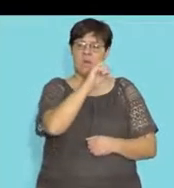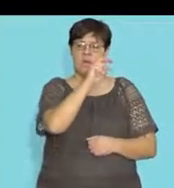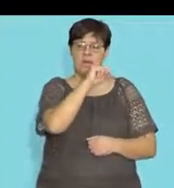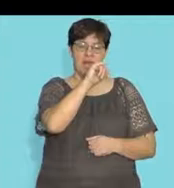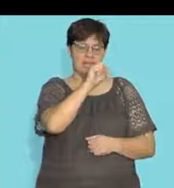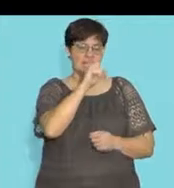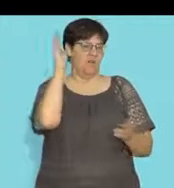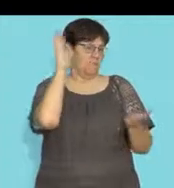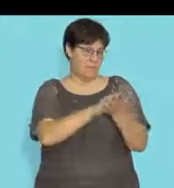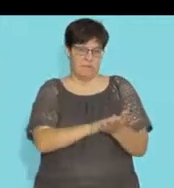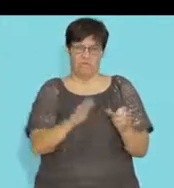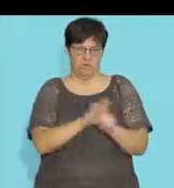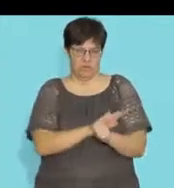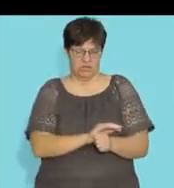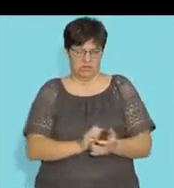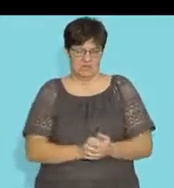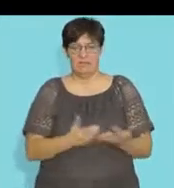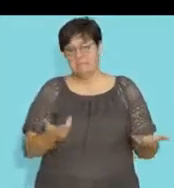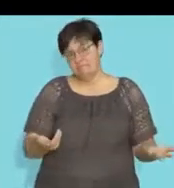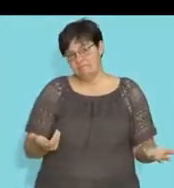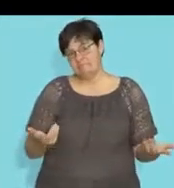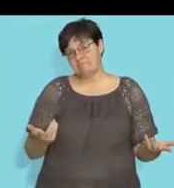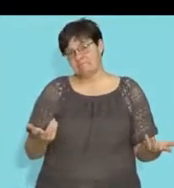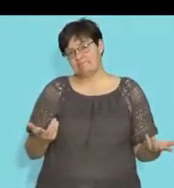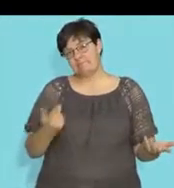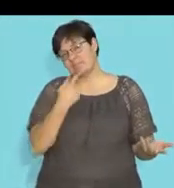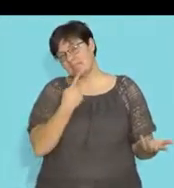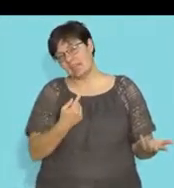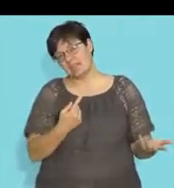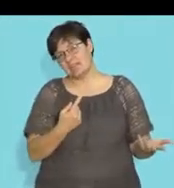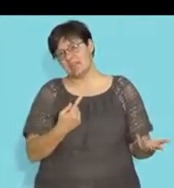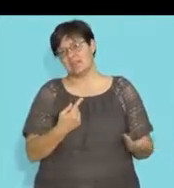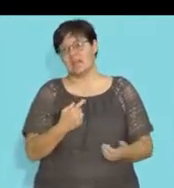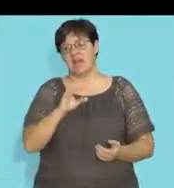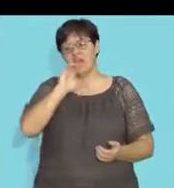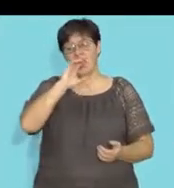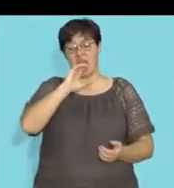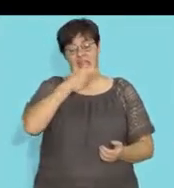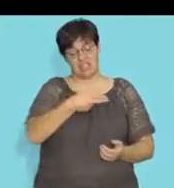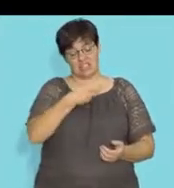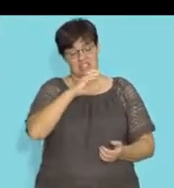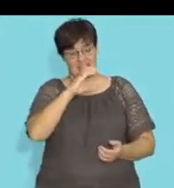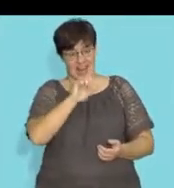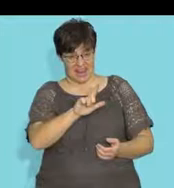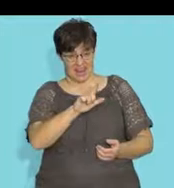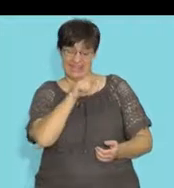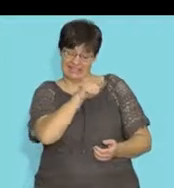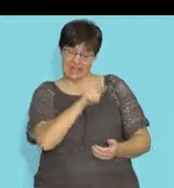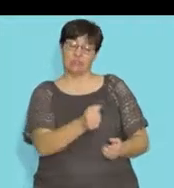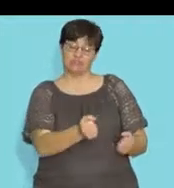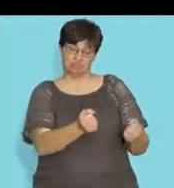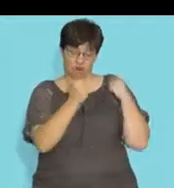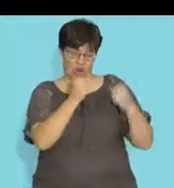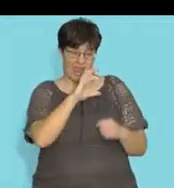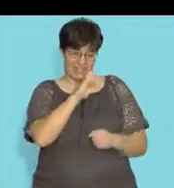ionizes completely. To state it differently, if I, for instance, look at hydrochloric acid, which is a strong